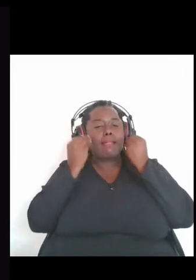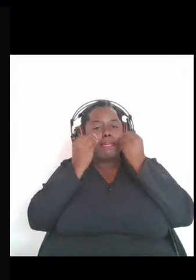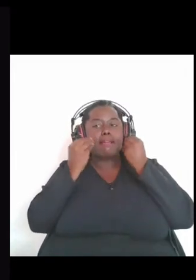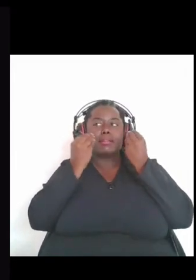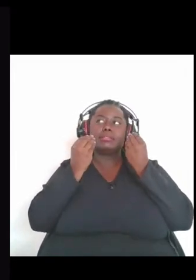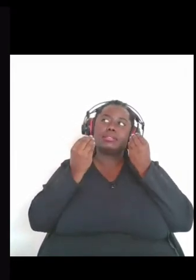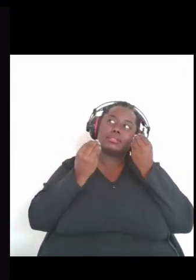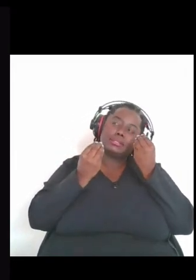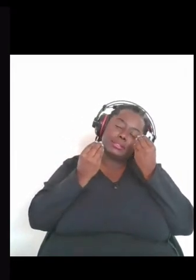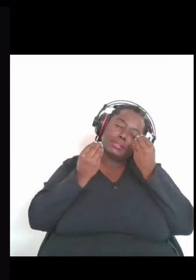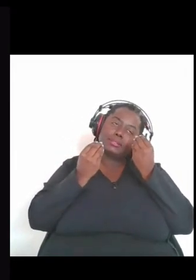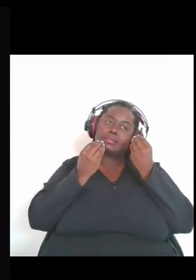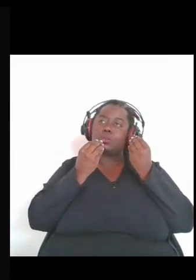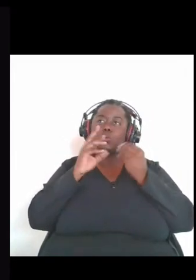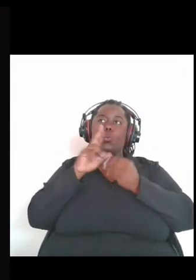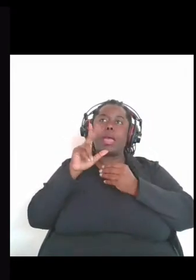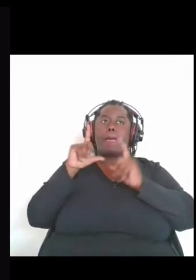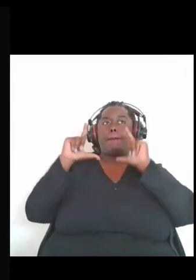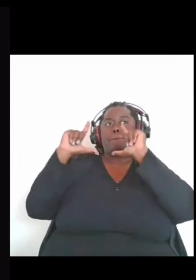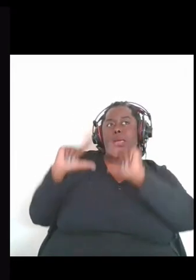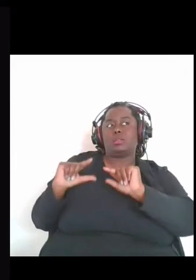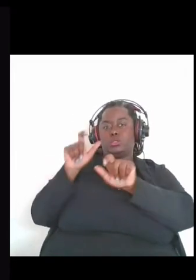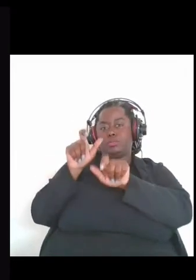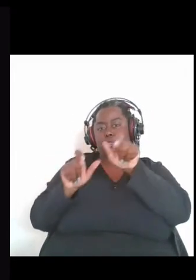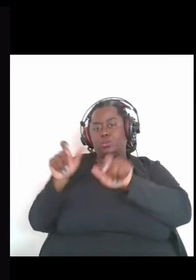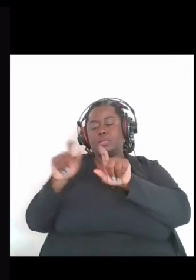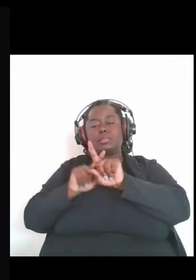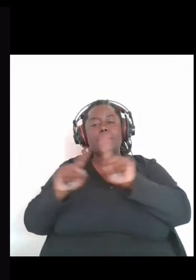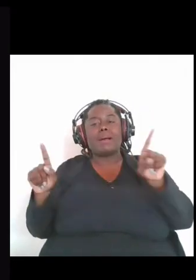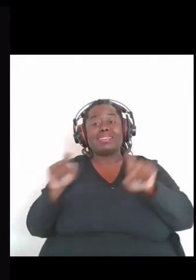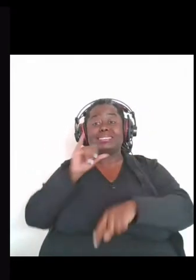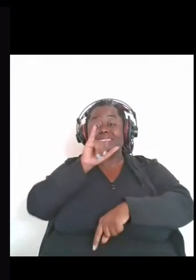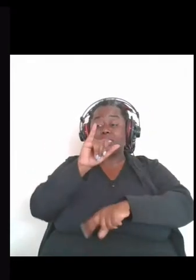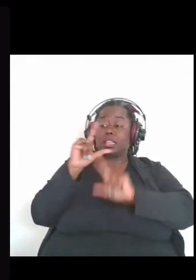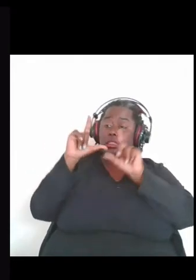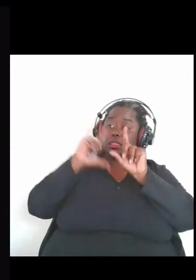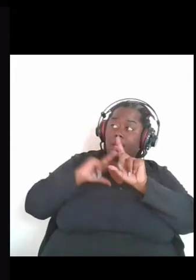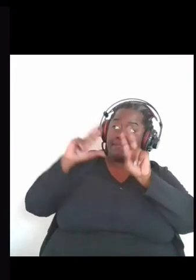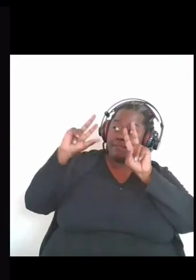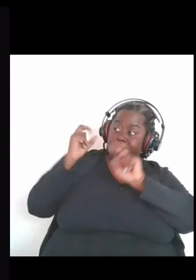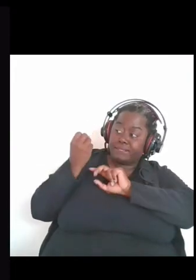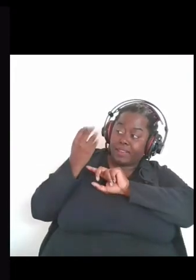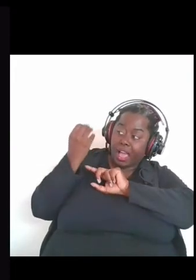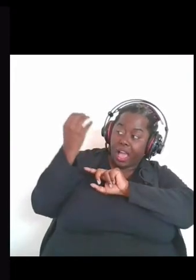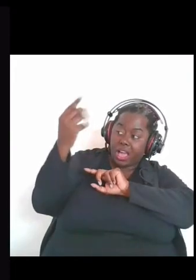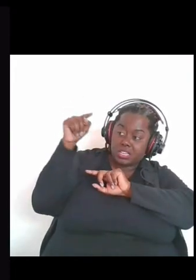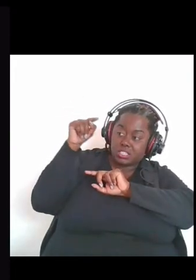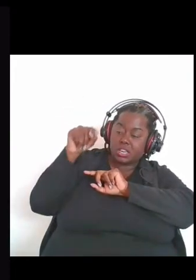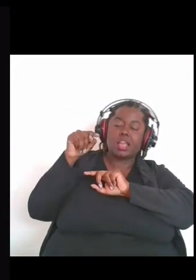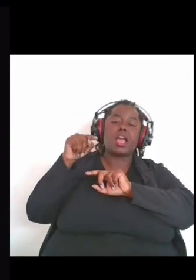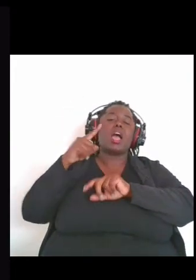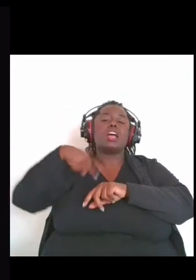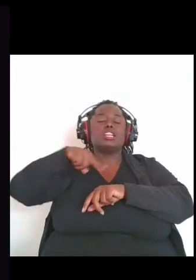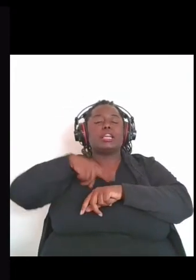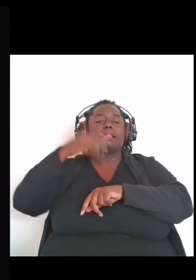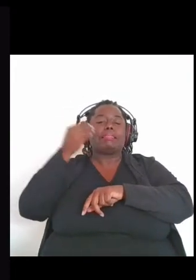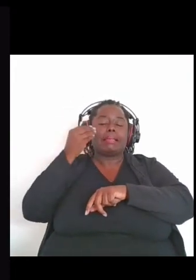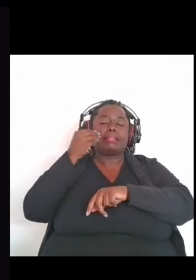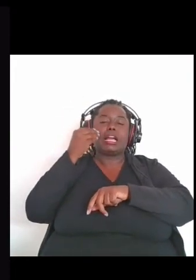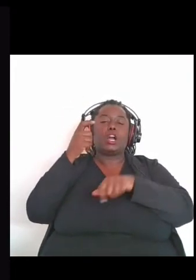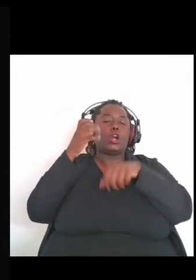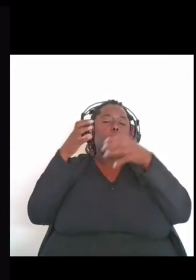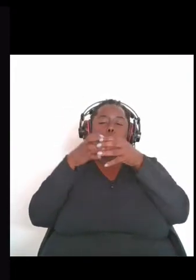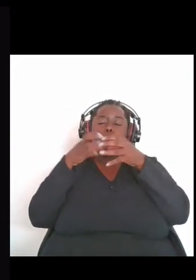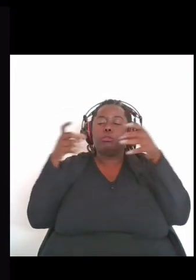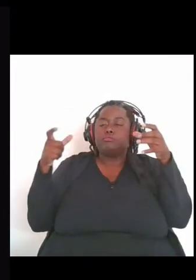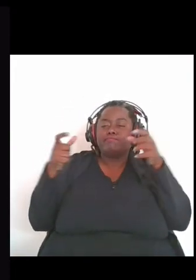least for traveling because we don't should not lose opportunities uh We've reduced it to two or three people who get to travel to some